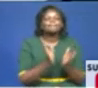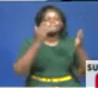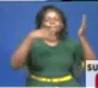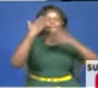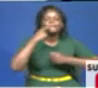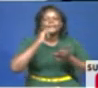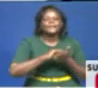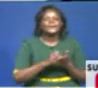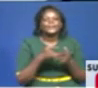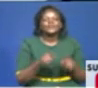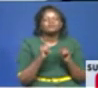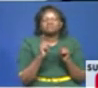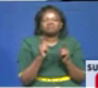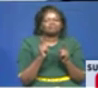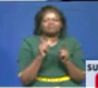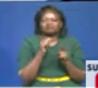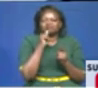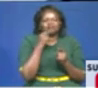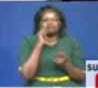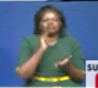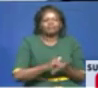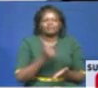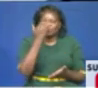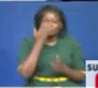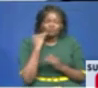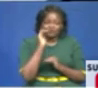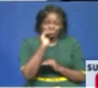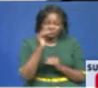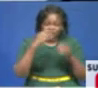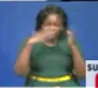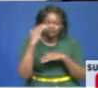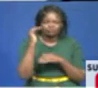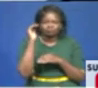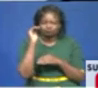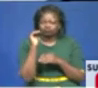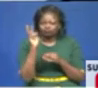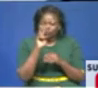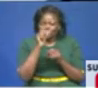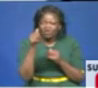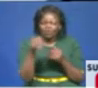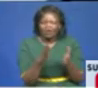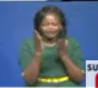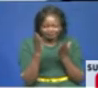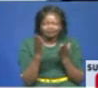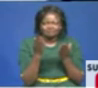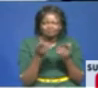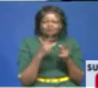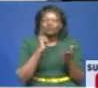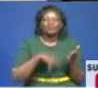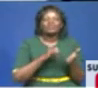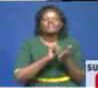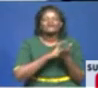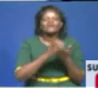says that he was quoted out of context as he was merely asking universities to seek alternative revenue streams. The CS said that funding of